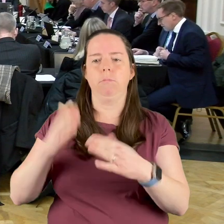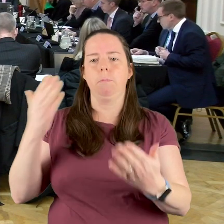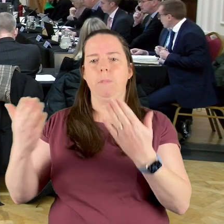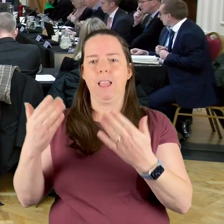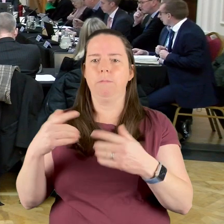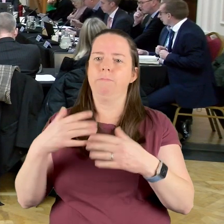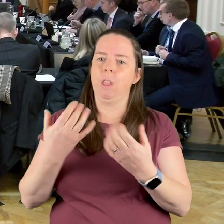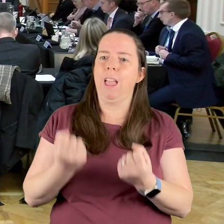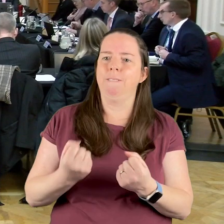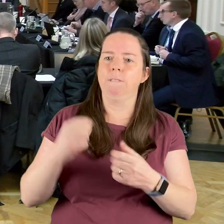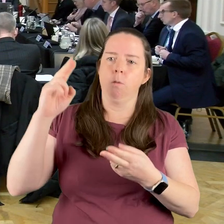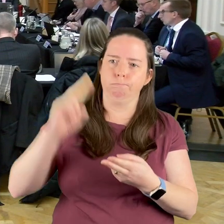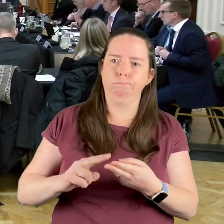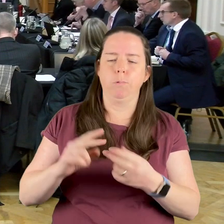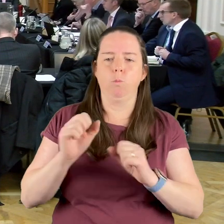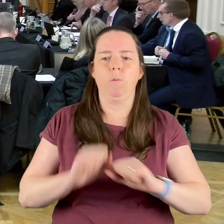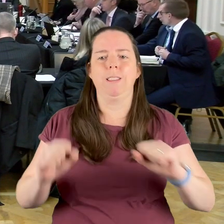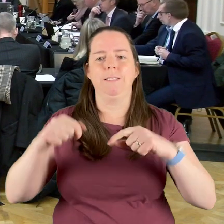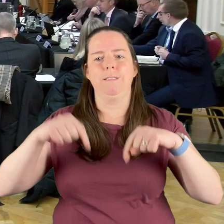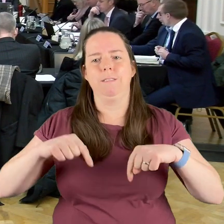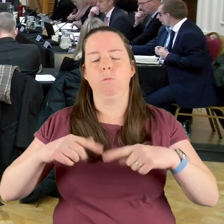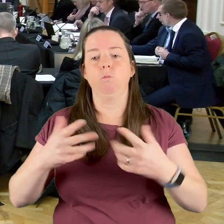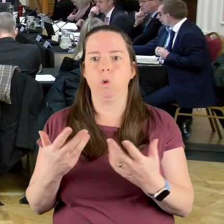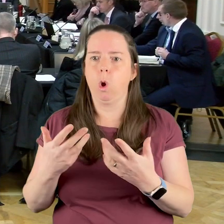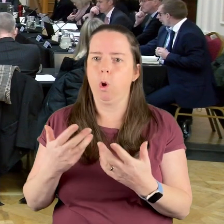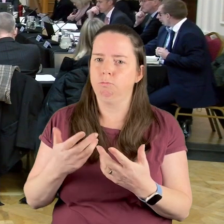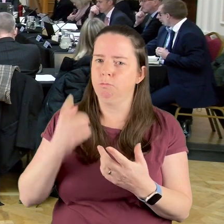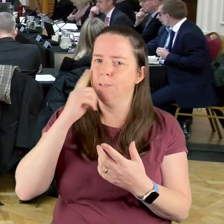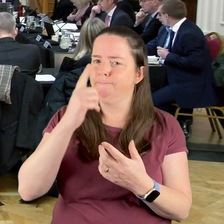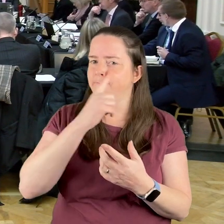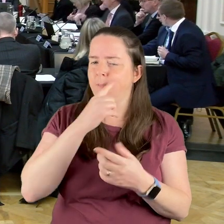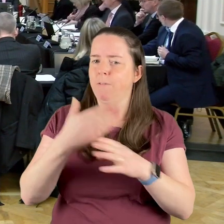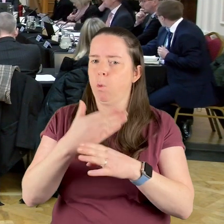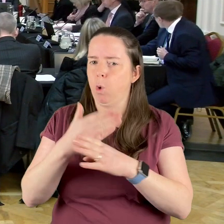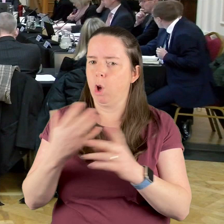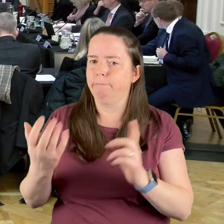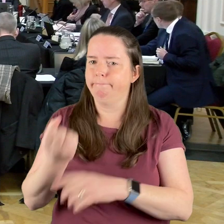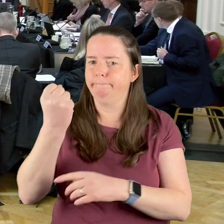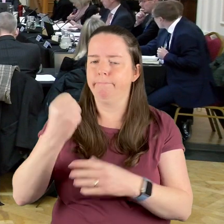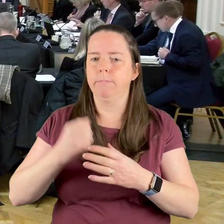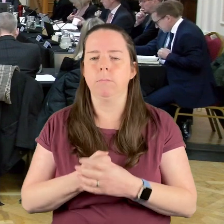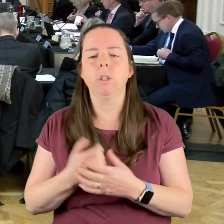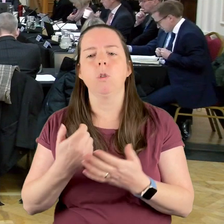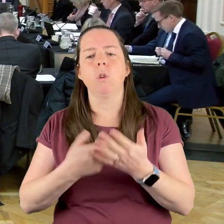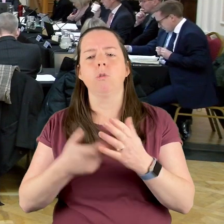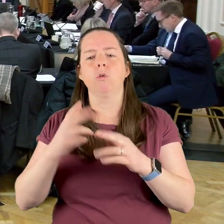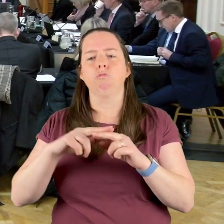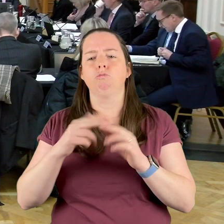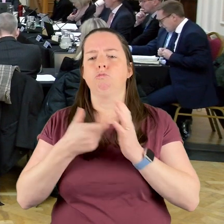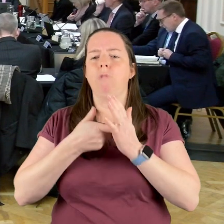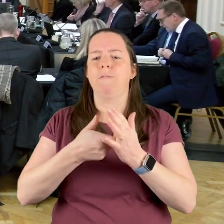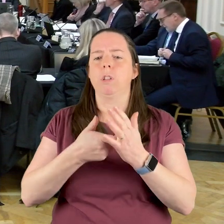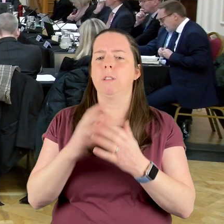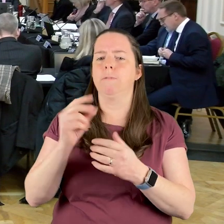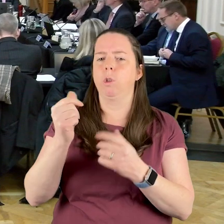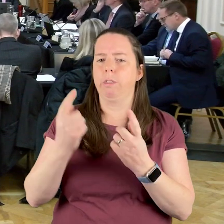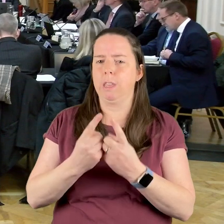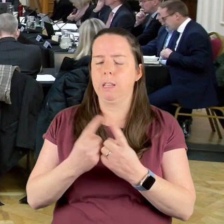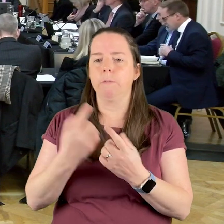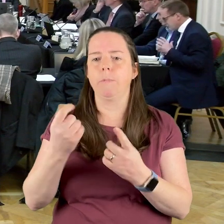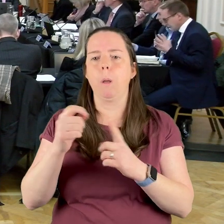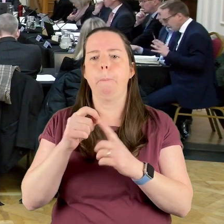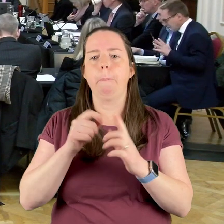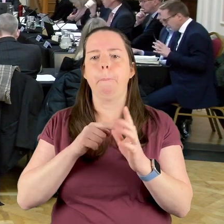of the lowest weights of orthopaedics in the country now, which is testament to the work that it's doing. I just